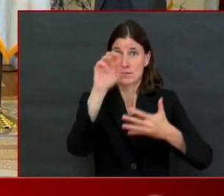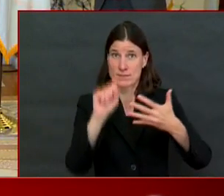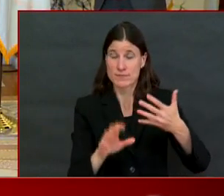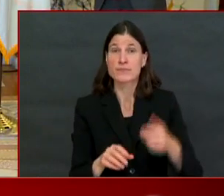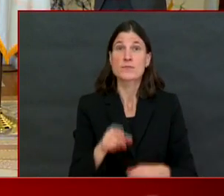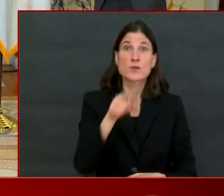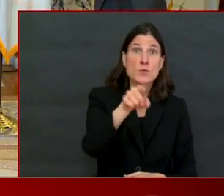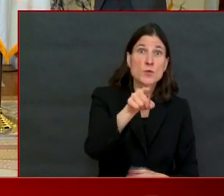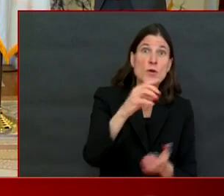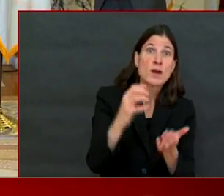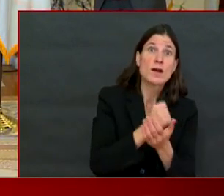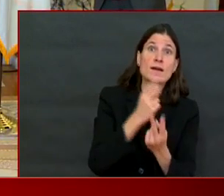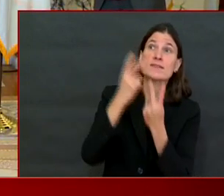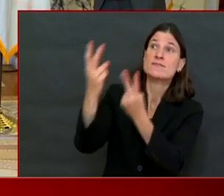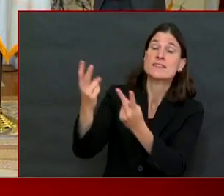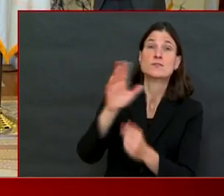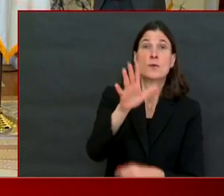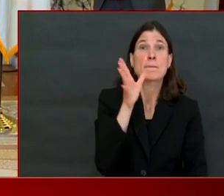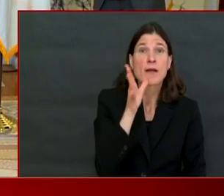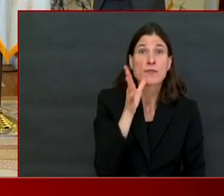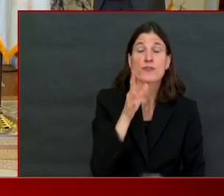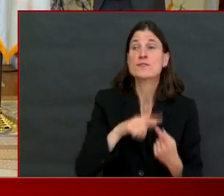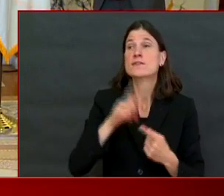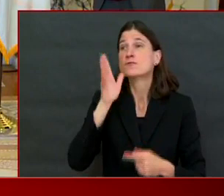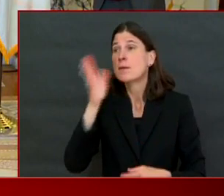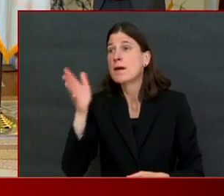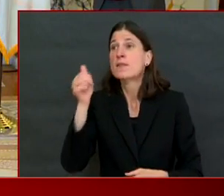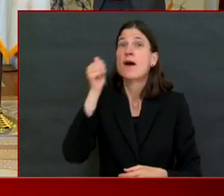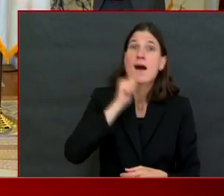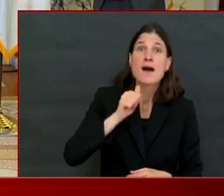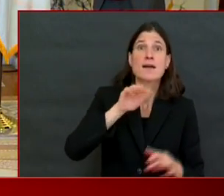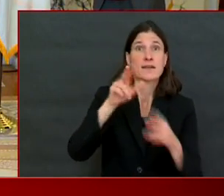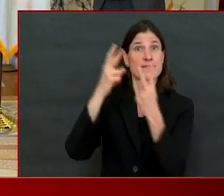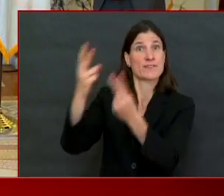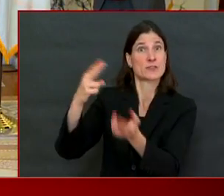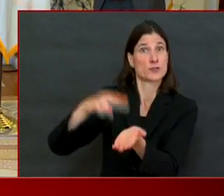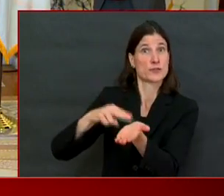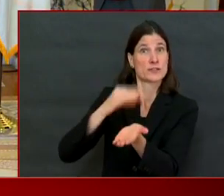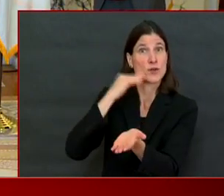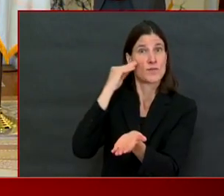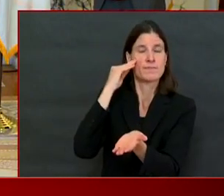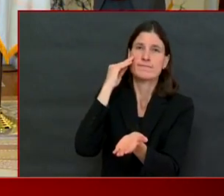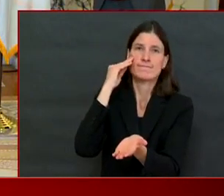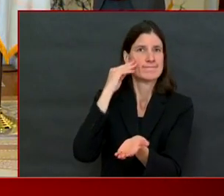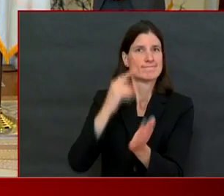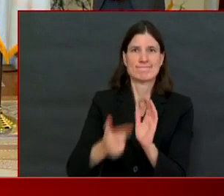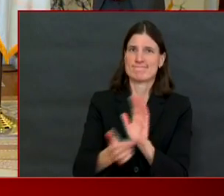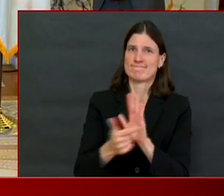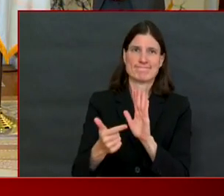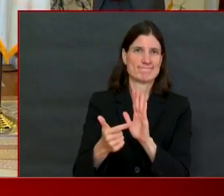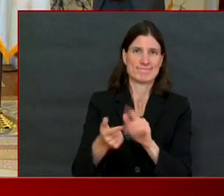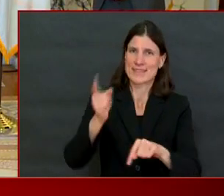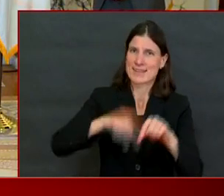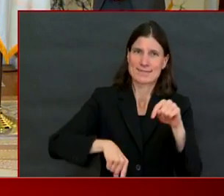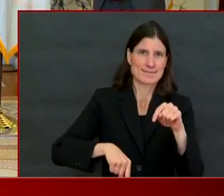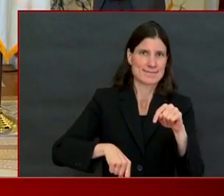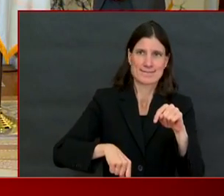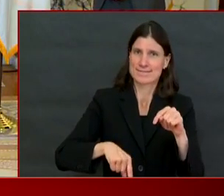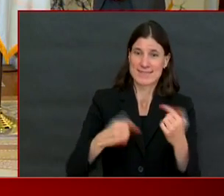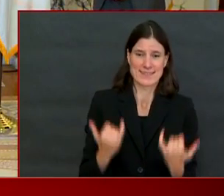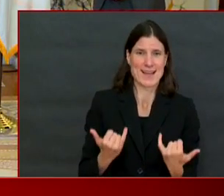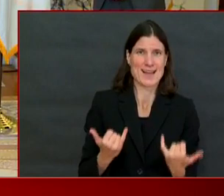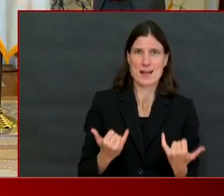accepting visitors this weekend or on any other day during this time. We talk a lot